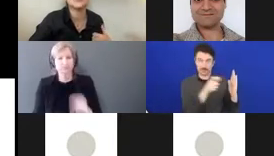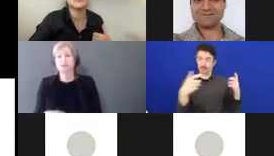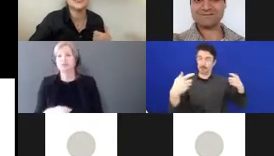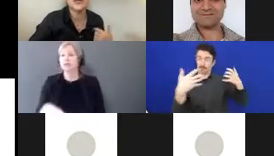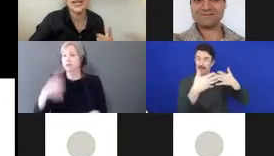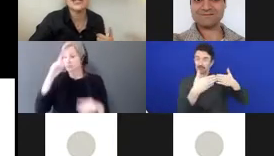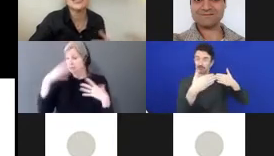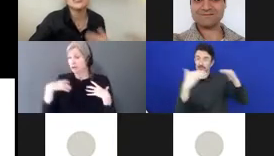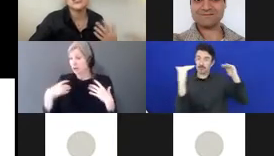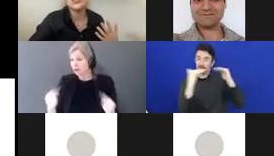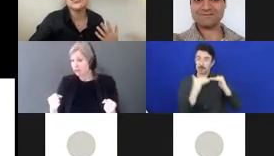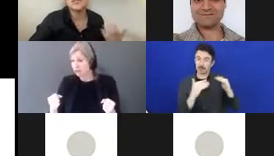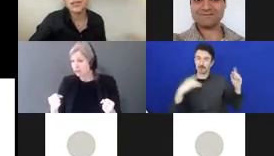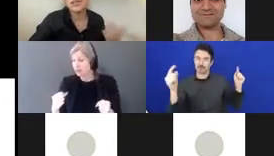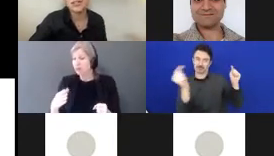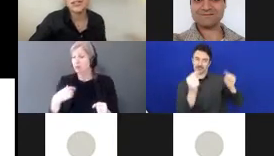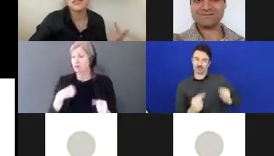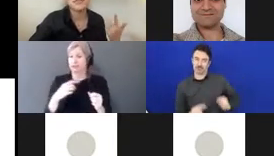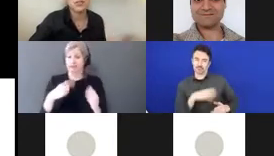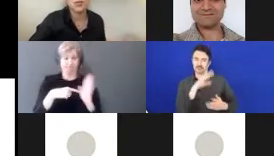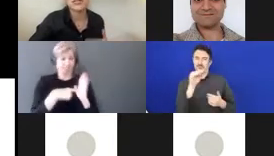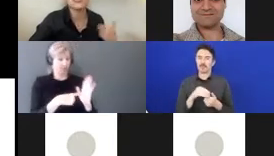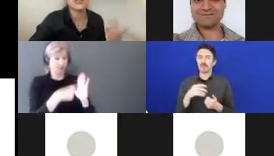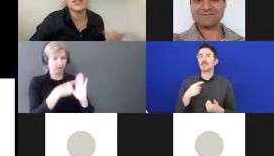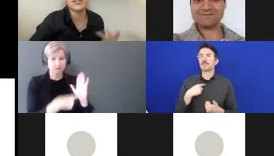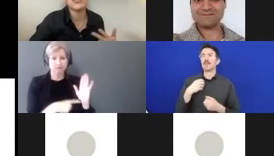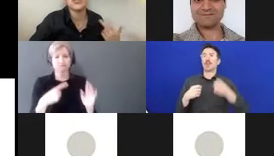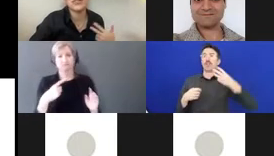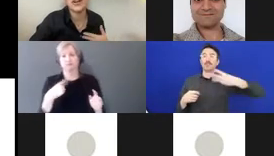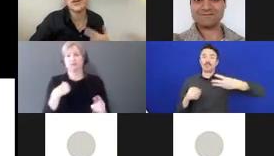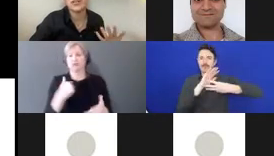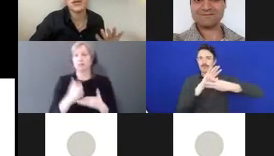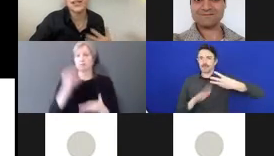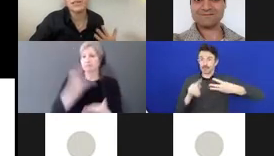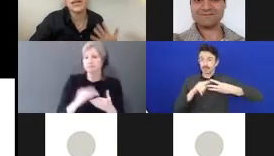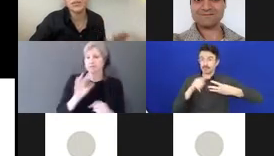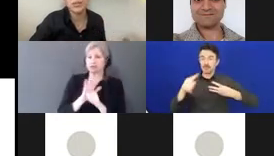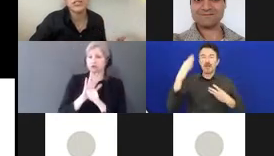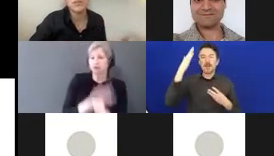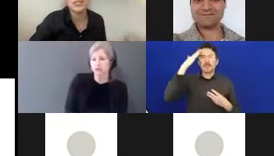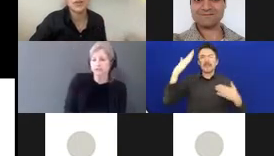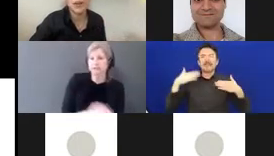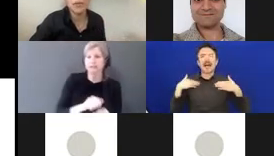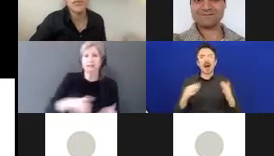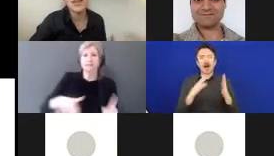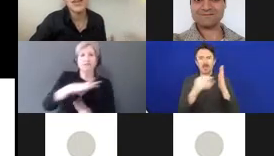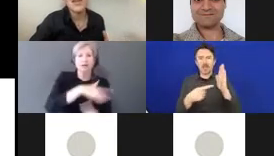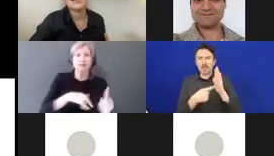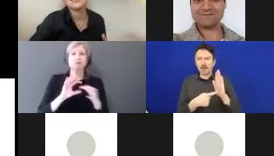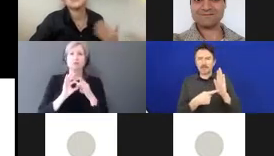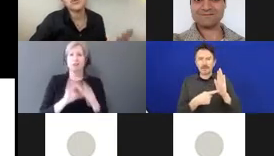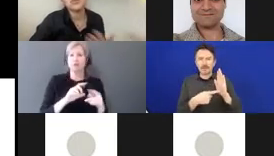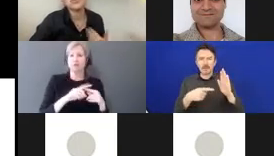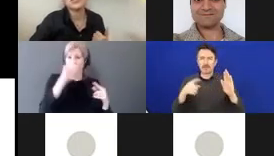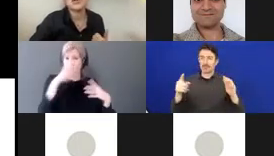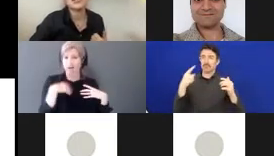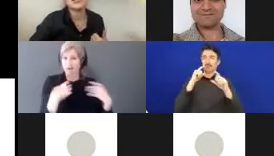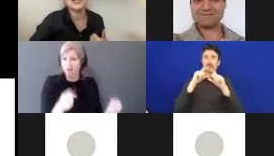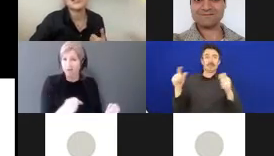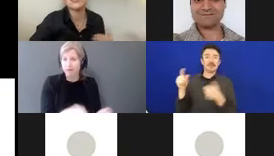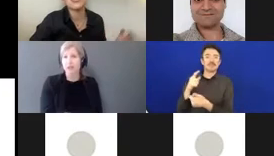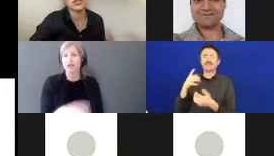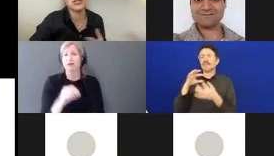we created using mental health symptoms as stressors, attitudinal and environmental aspects related to mental health. And then we also did a